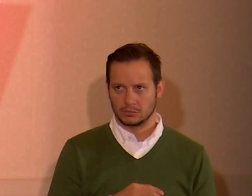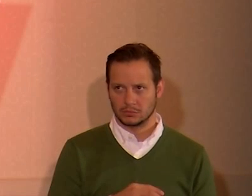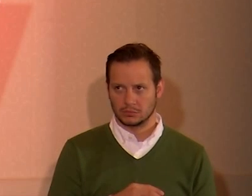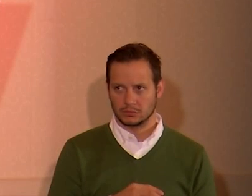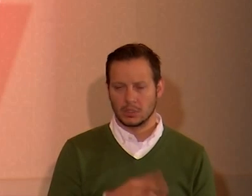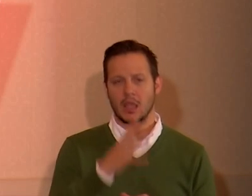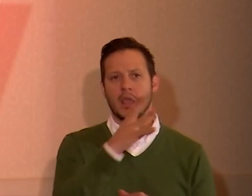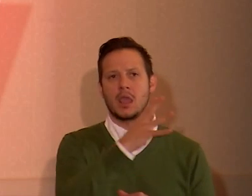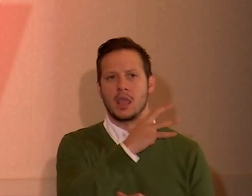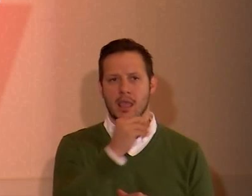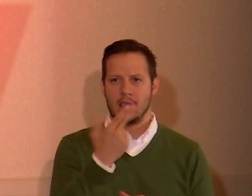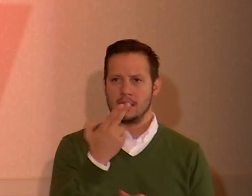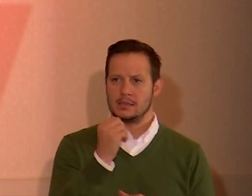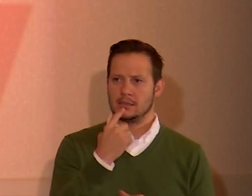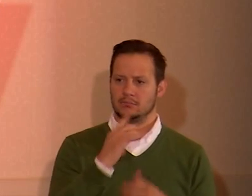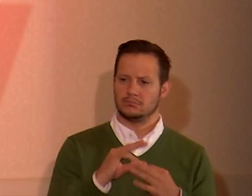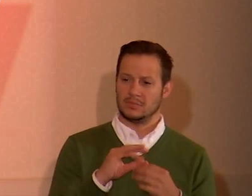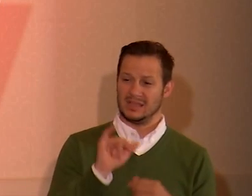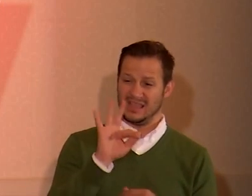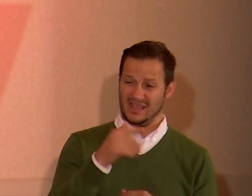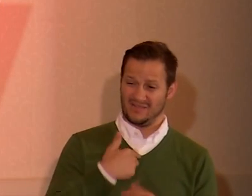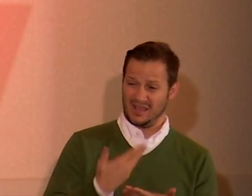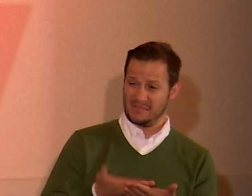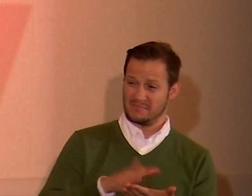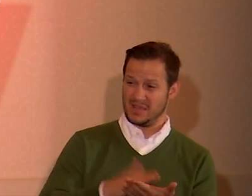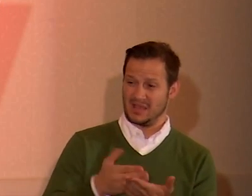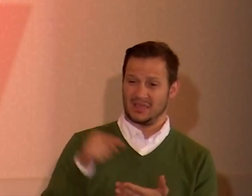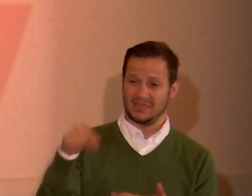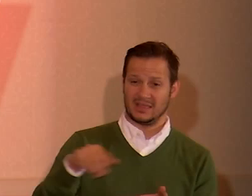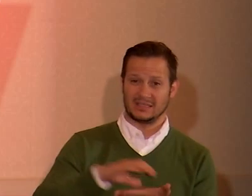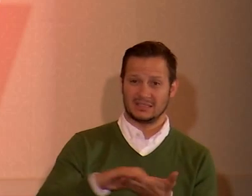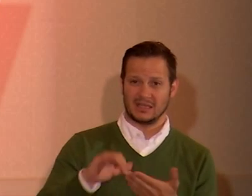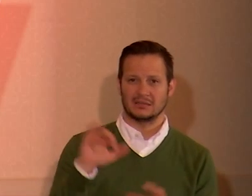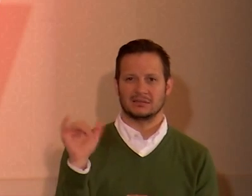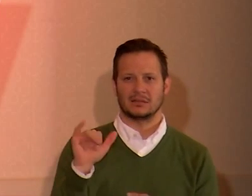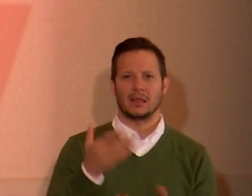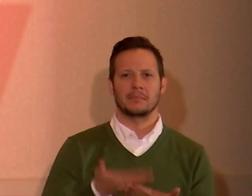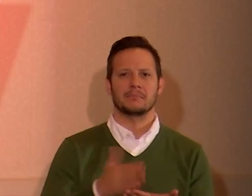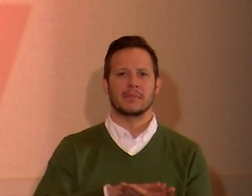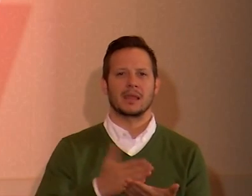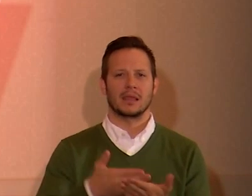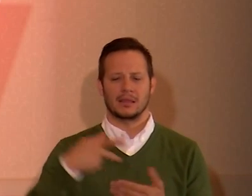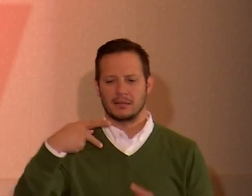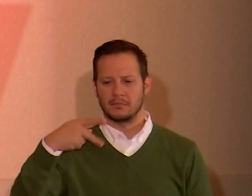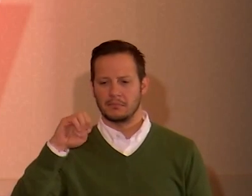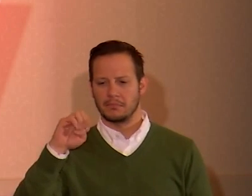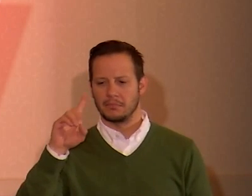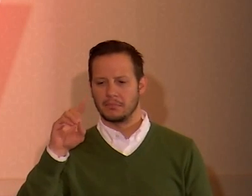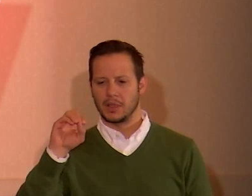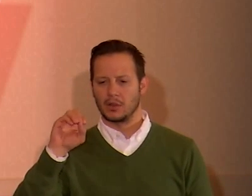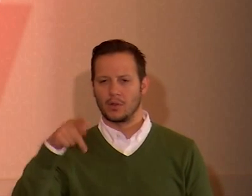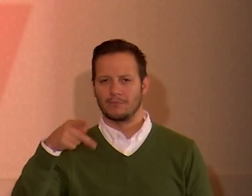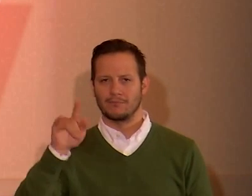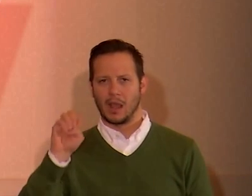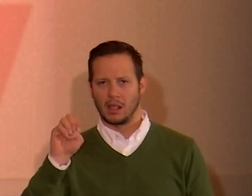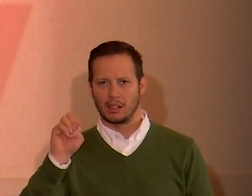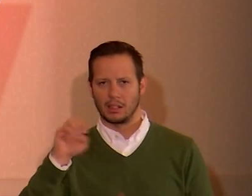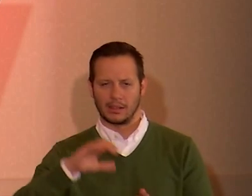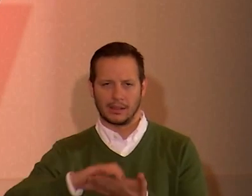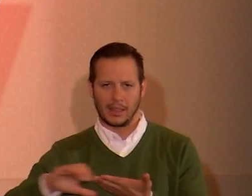And he claimed if he had to bake this cake, it would be like baking a pedophile cake, whatever that